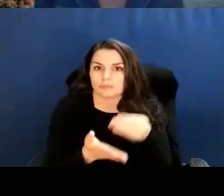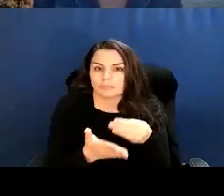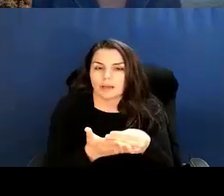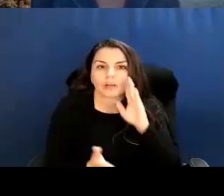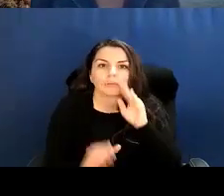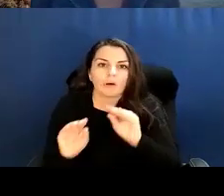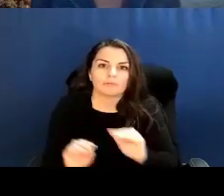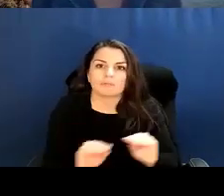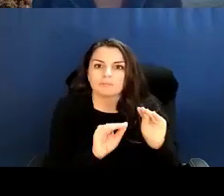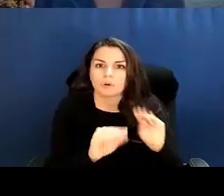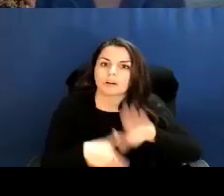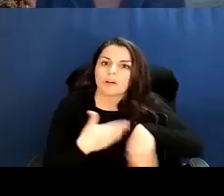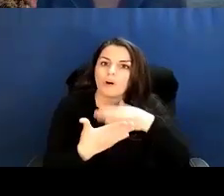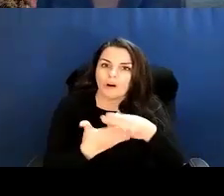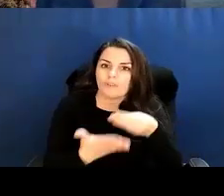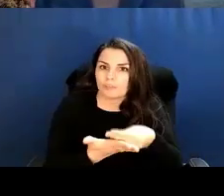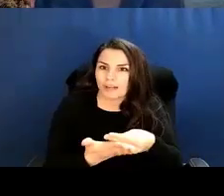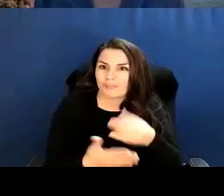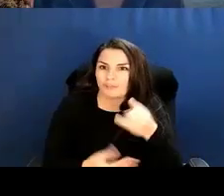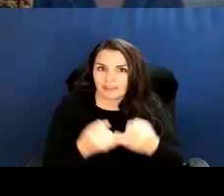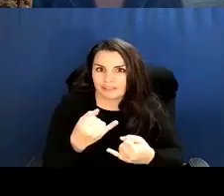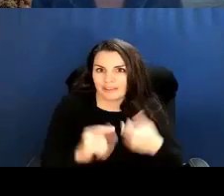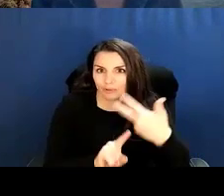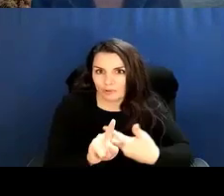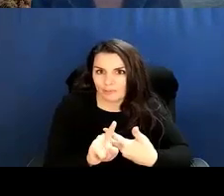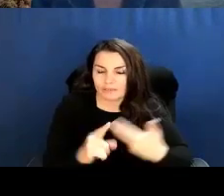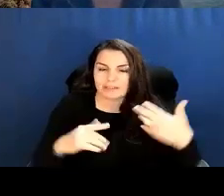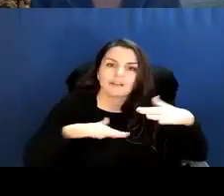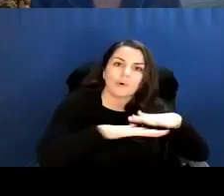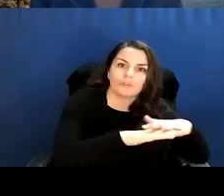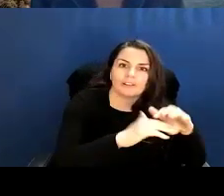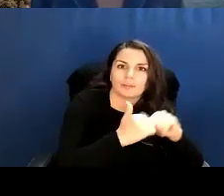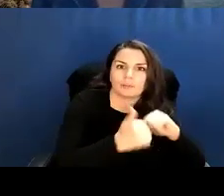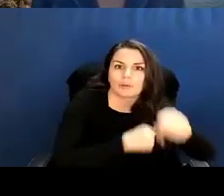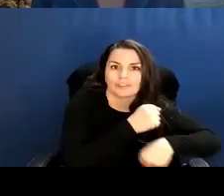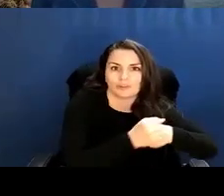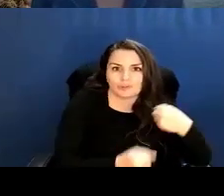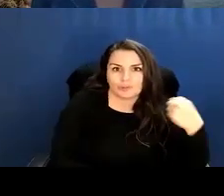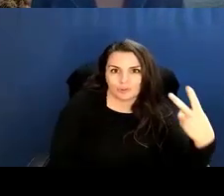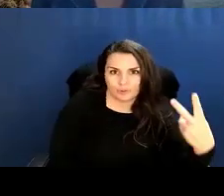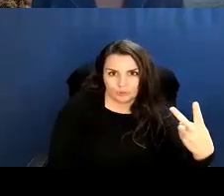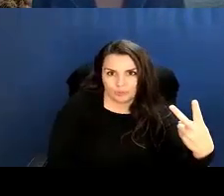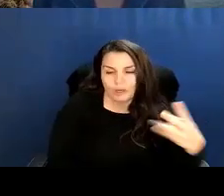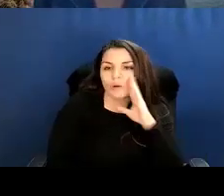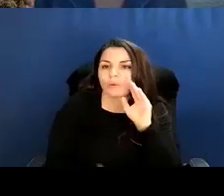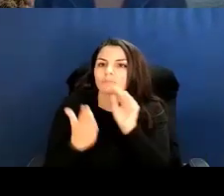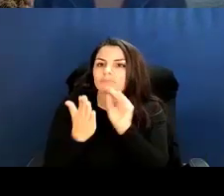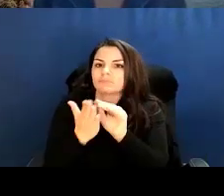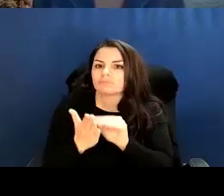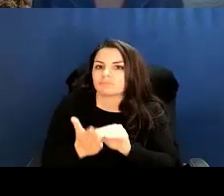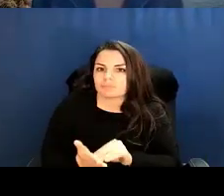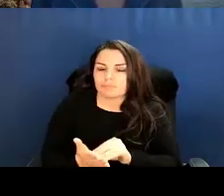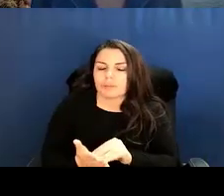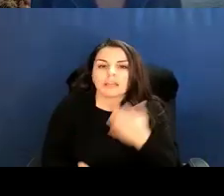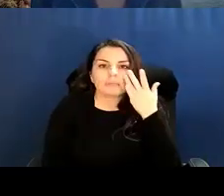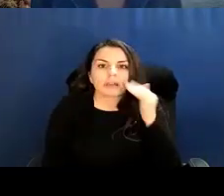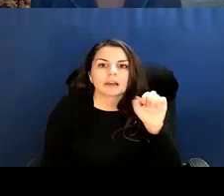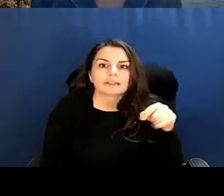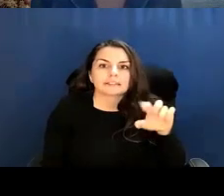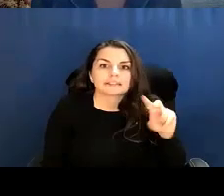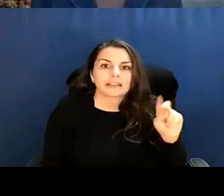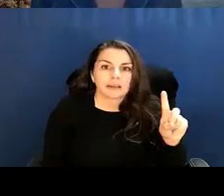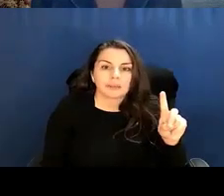example, the trainee is appointed in budget year 1 on August 1st, 2018 for a full 12 months.